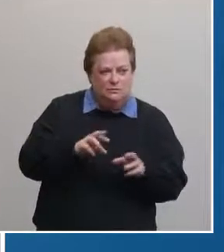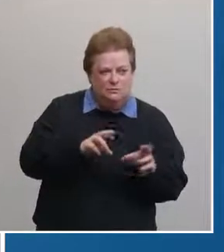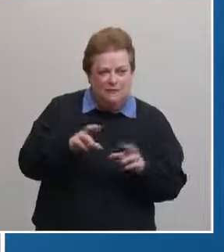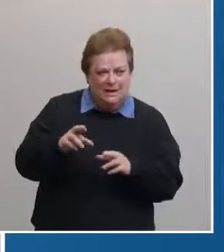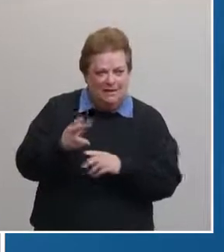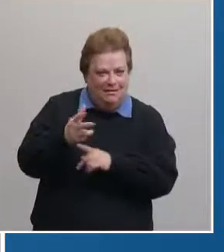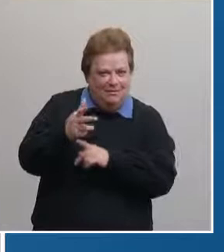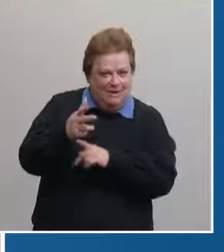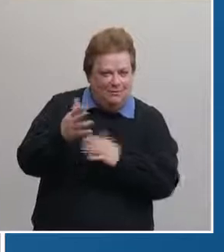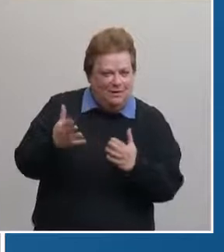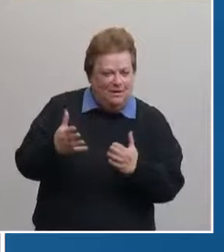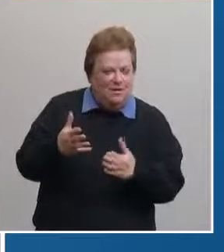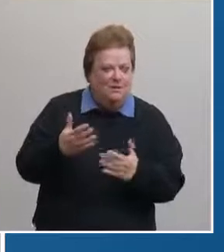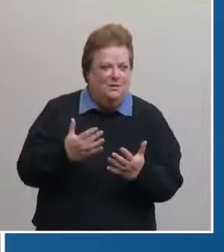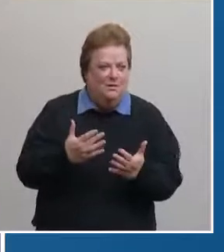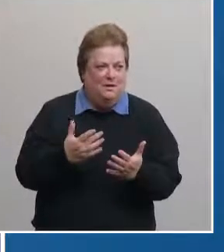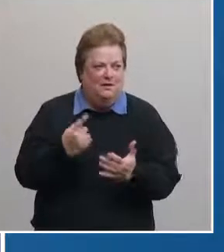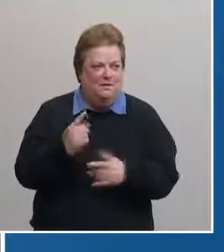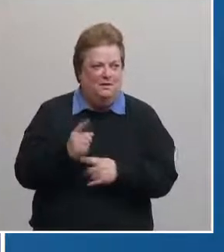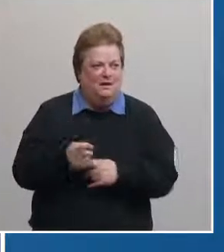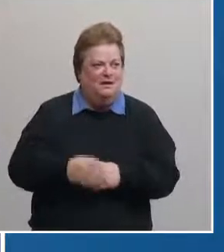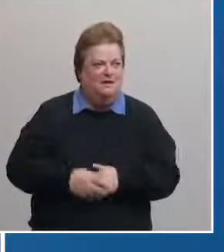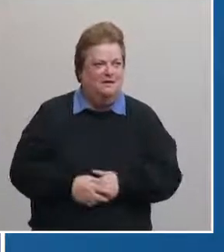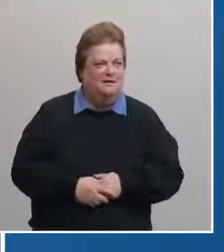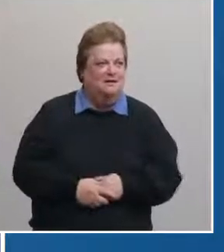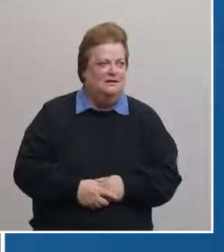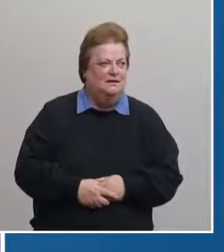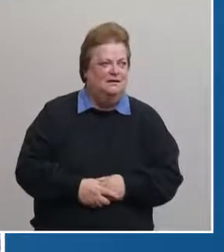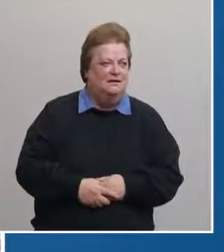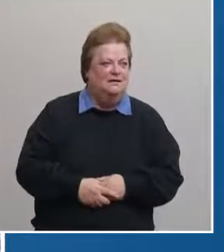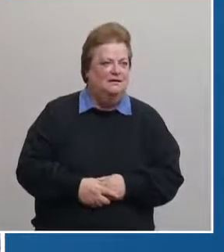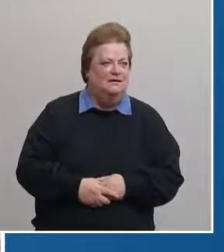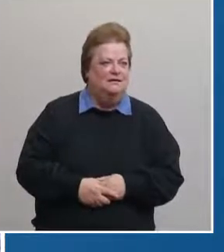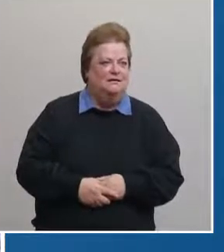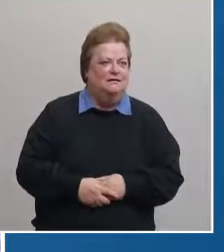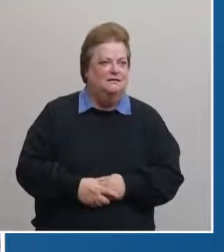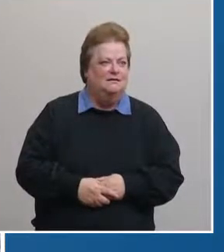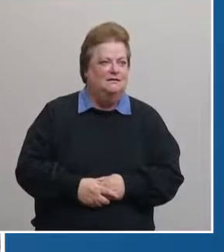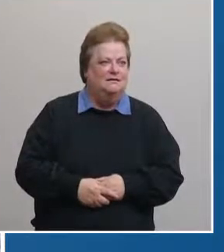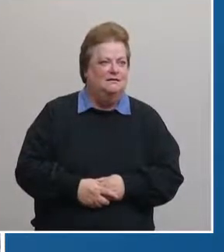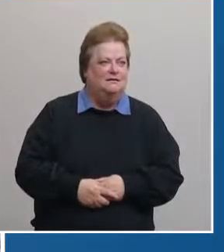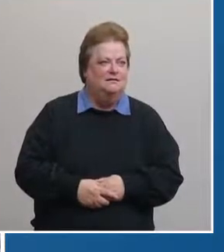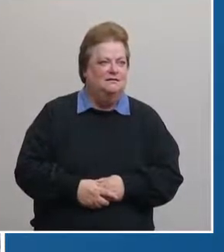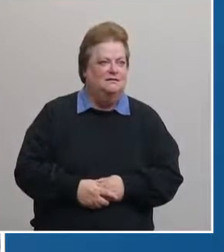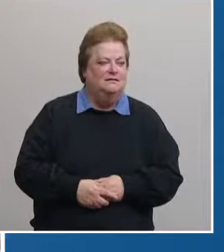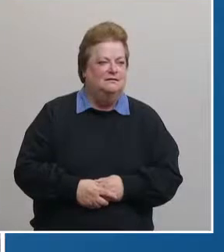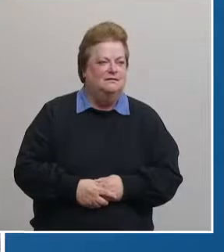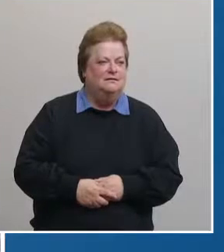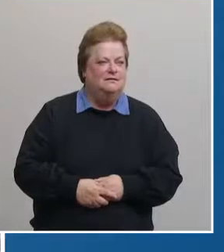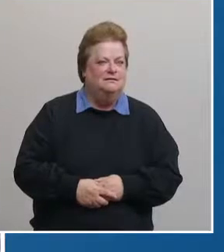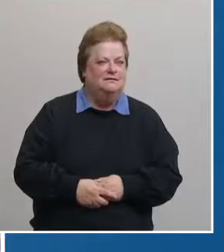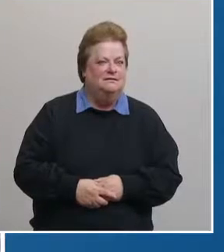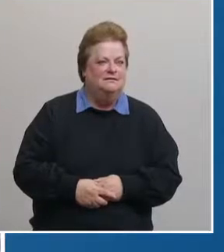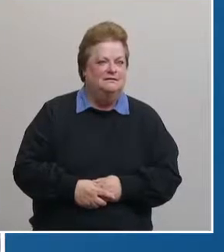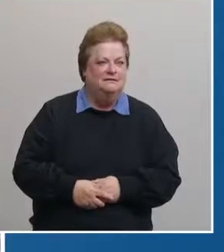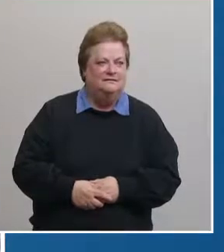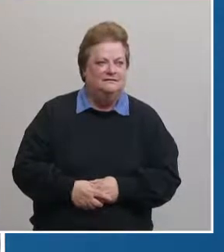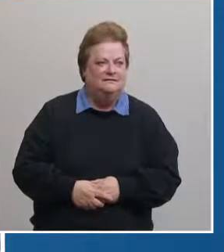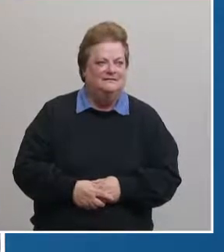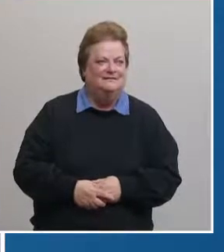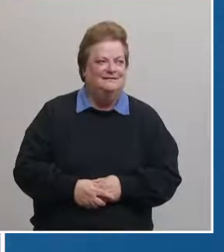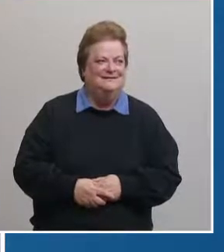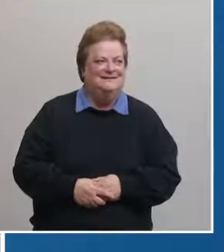I